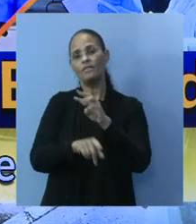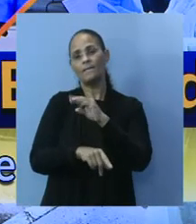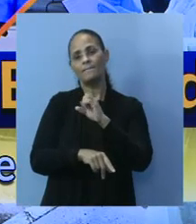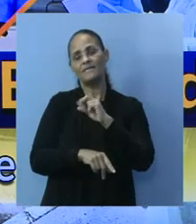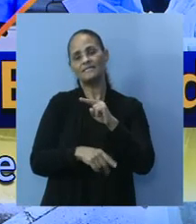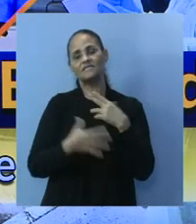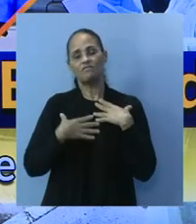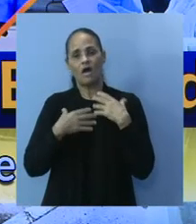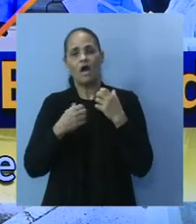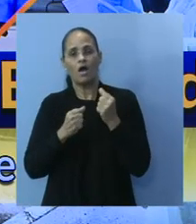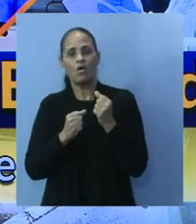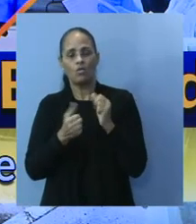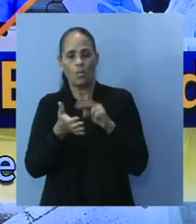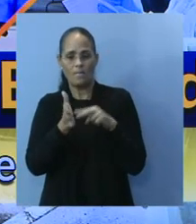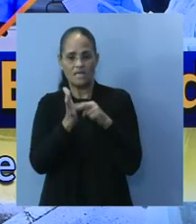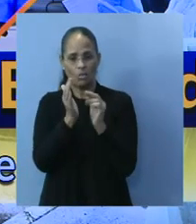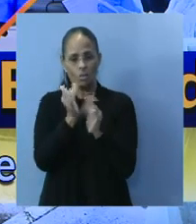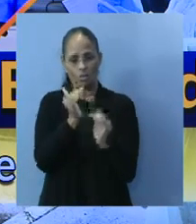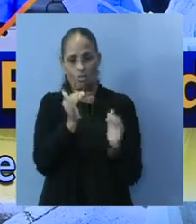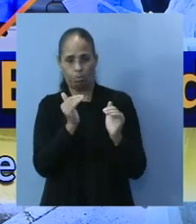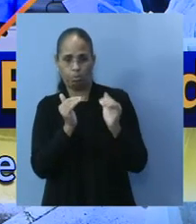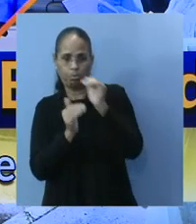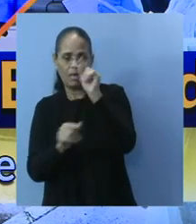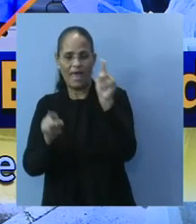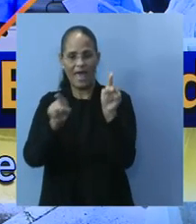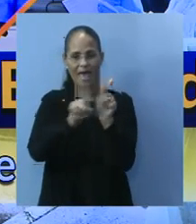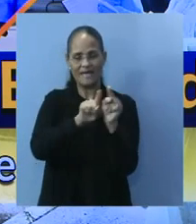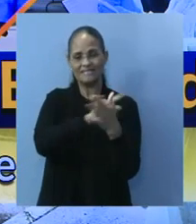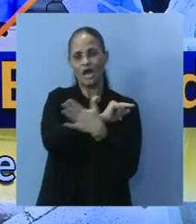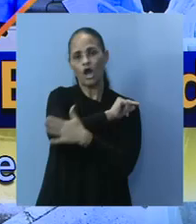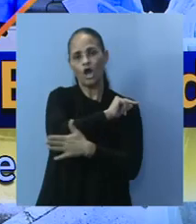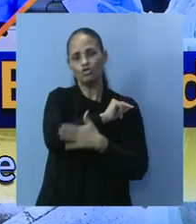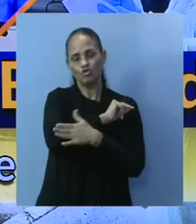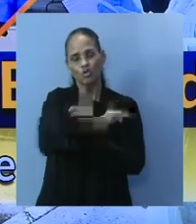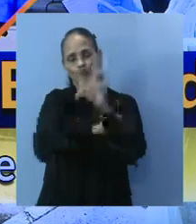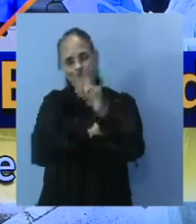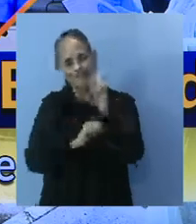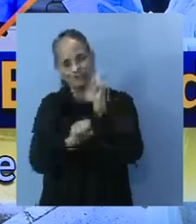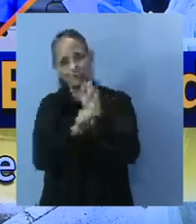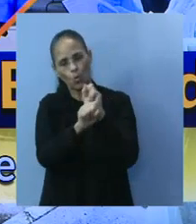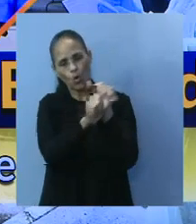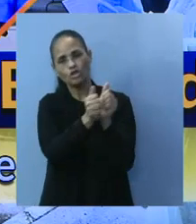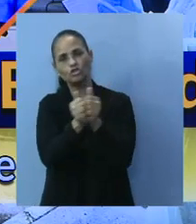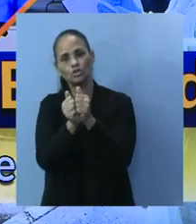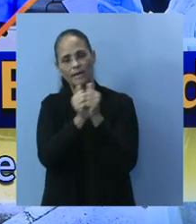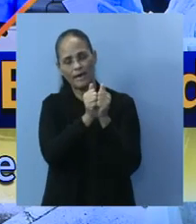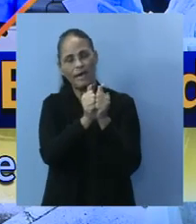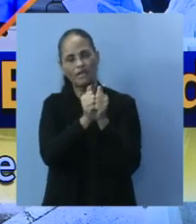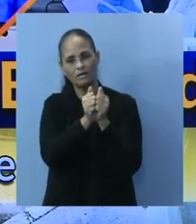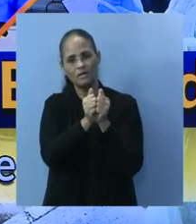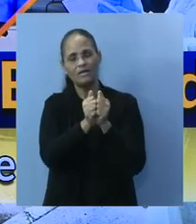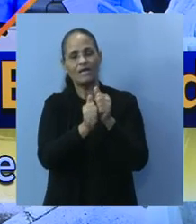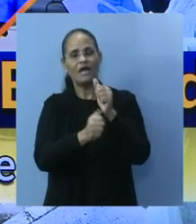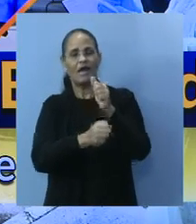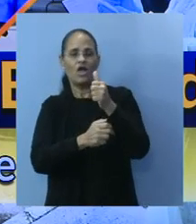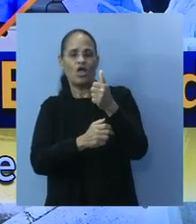scaling up of the vaccination effort, that as a country, we will need to work together to deliver